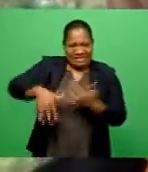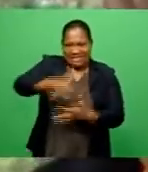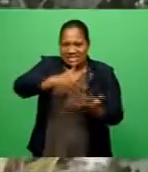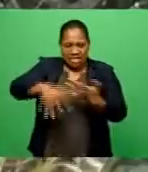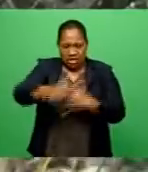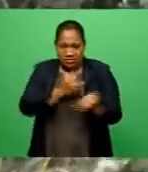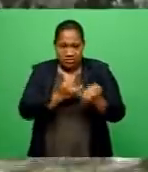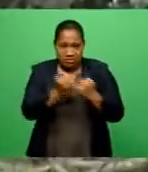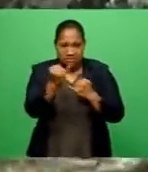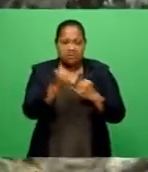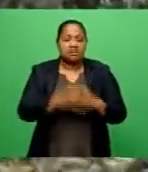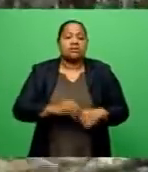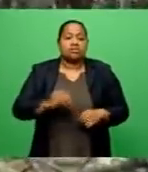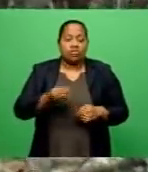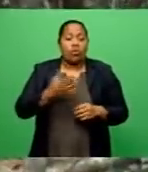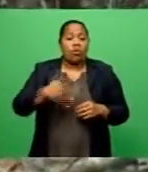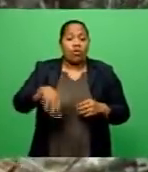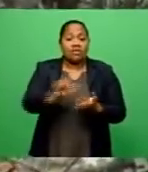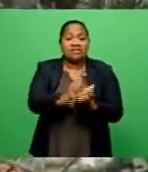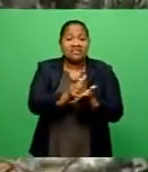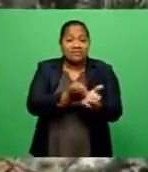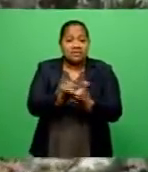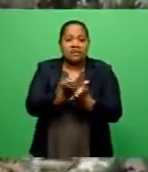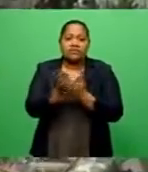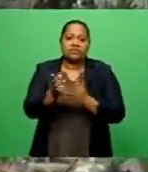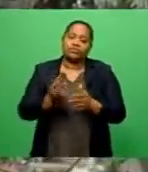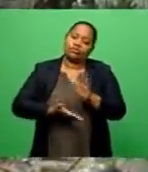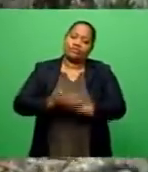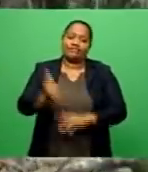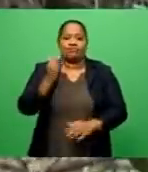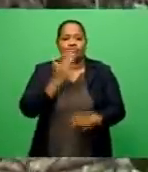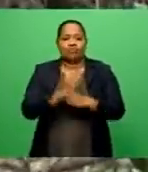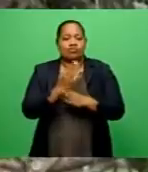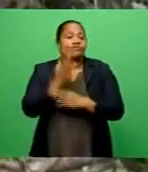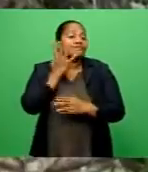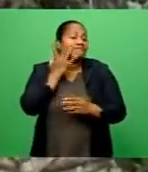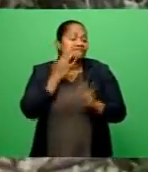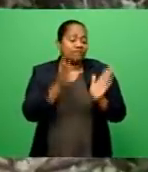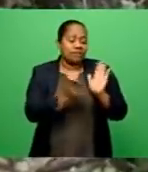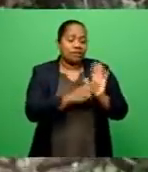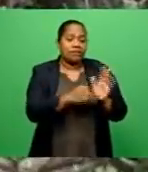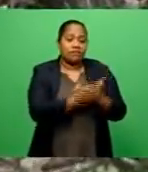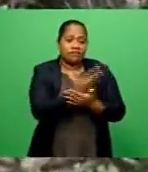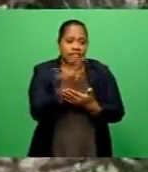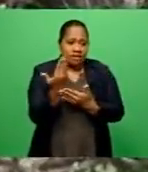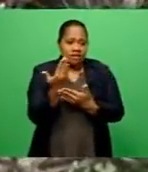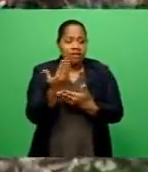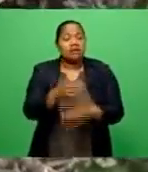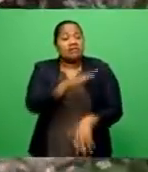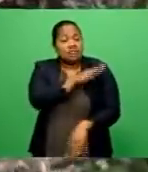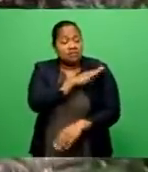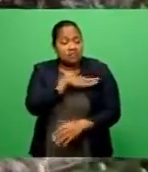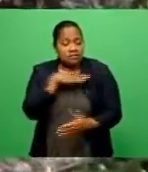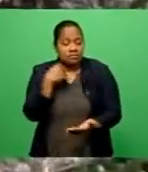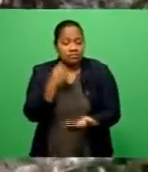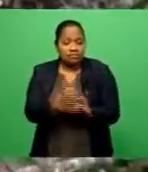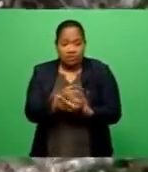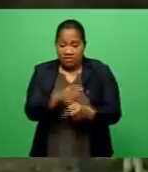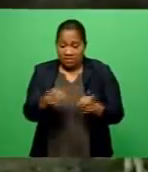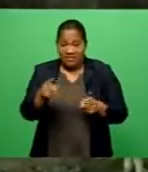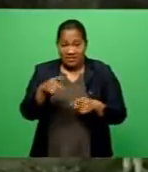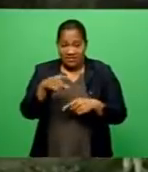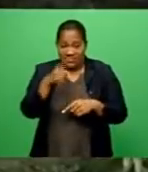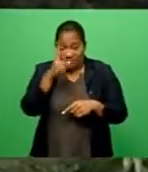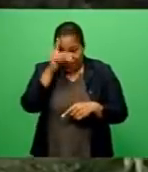All civil servants will be returning to work on Monday. Bainimarama is assuring affected Fijians that help is on the